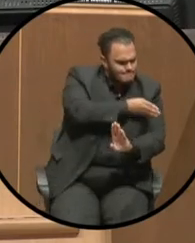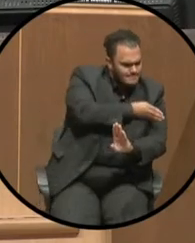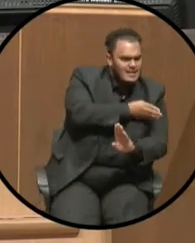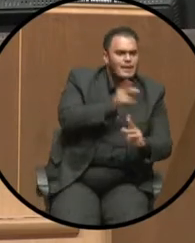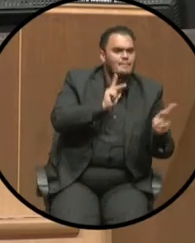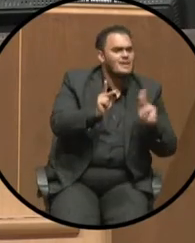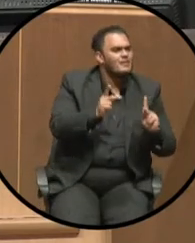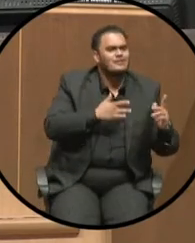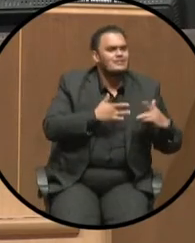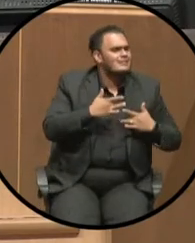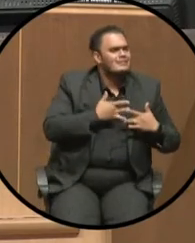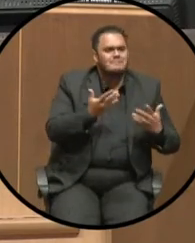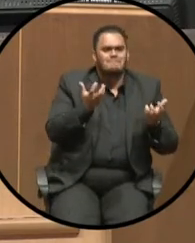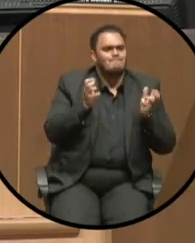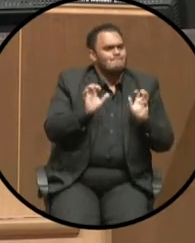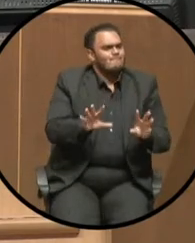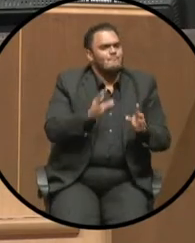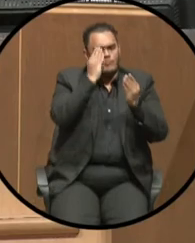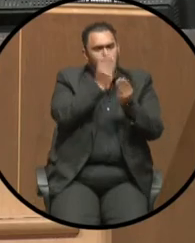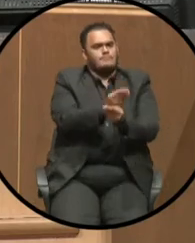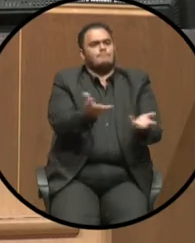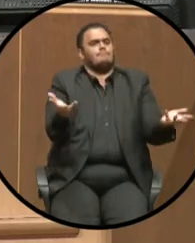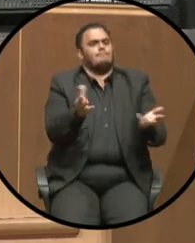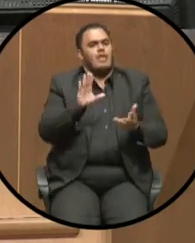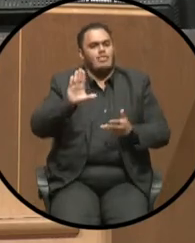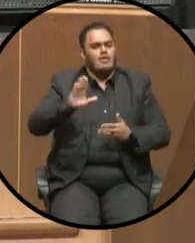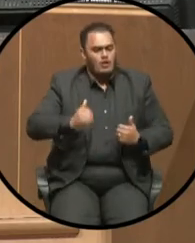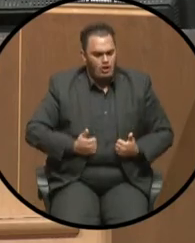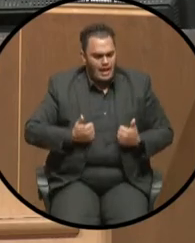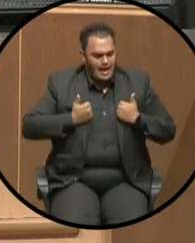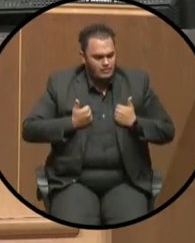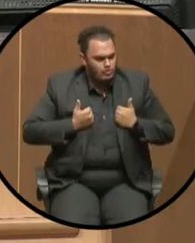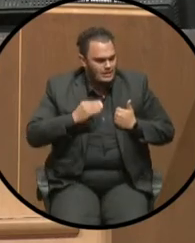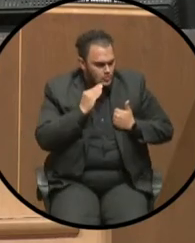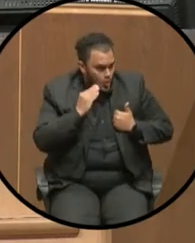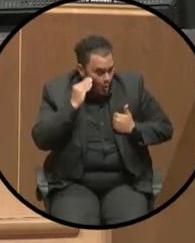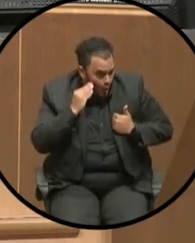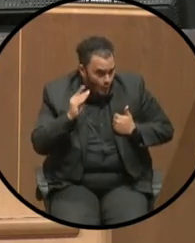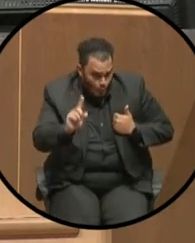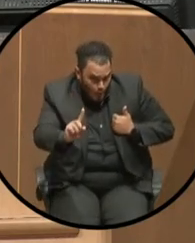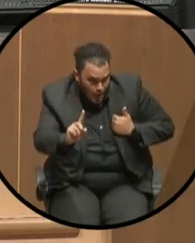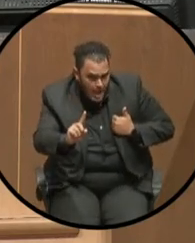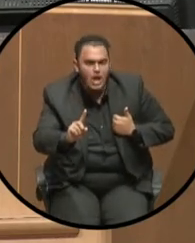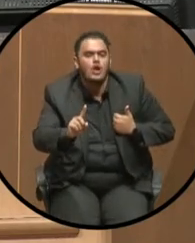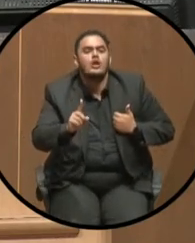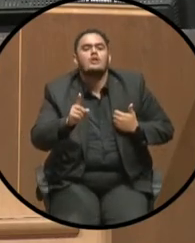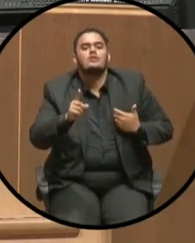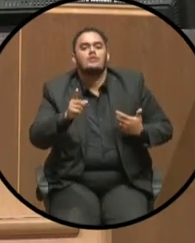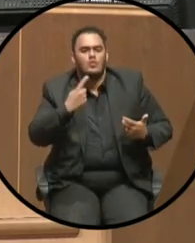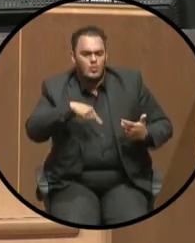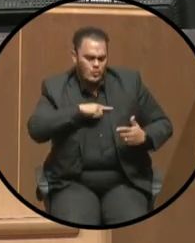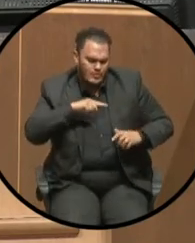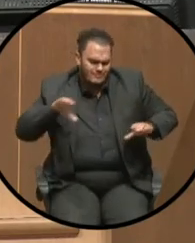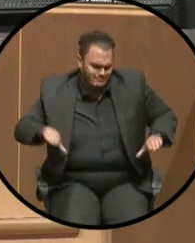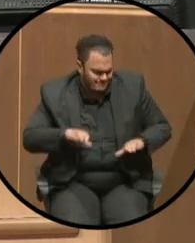address here in a public forum. We have been doing this for, we went back and checked, 30